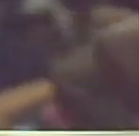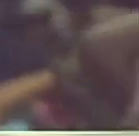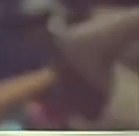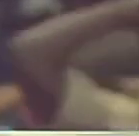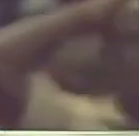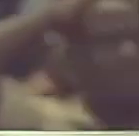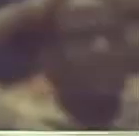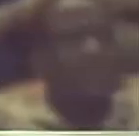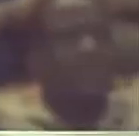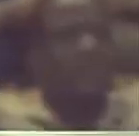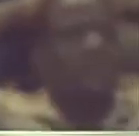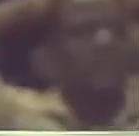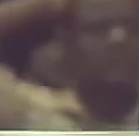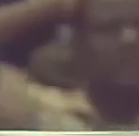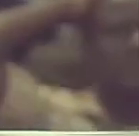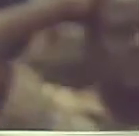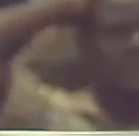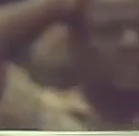and command your body.